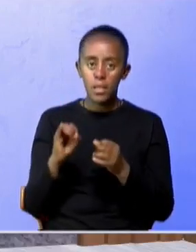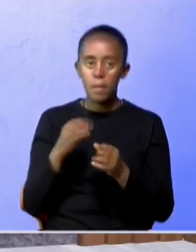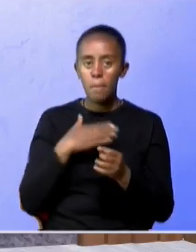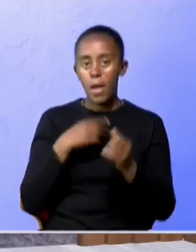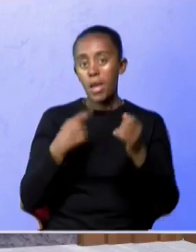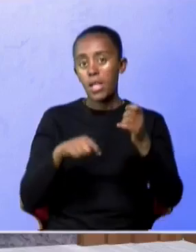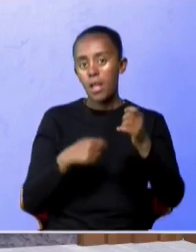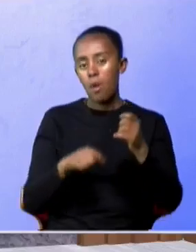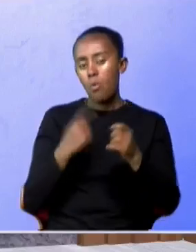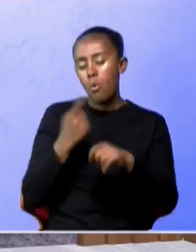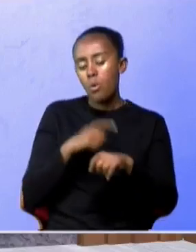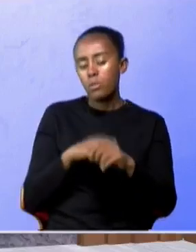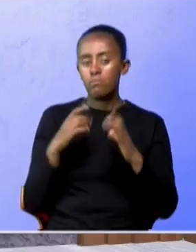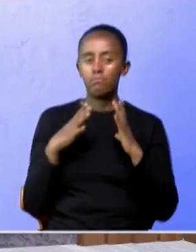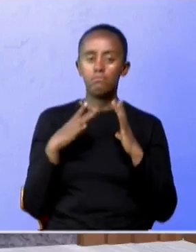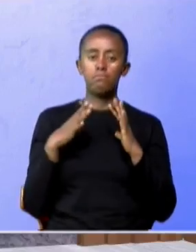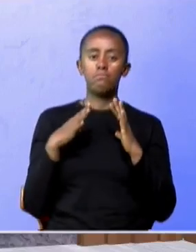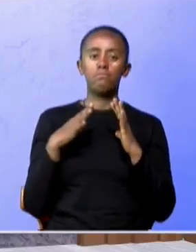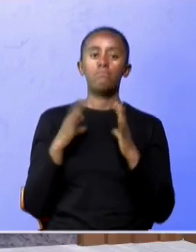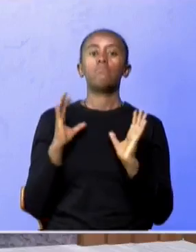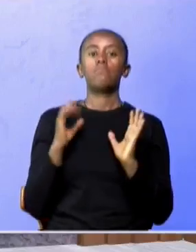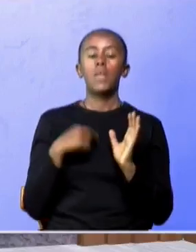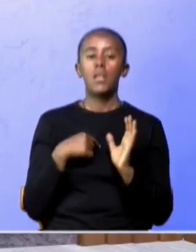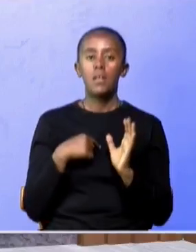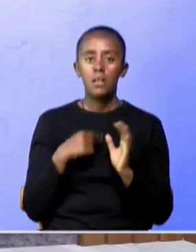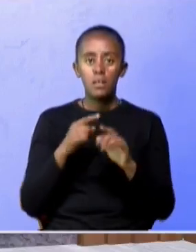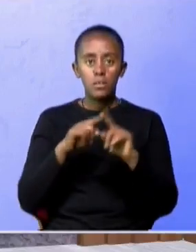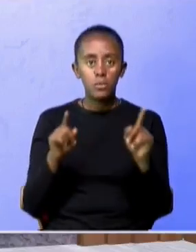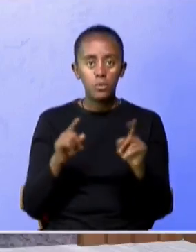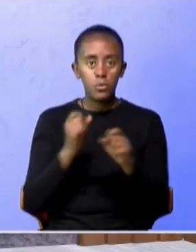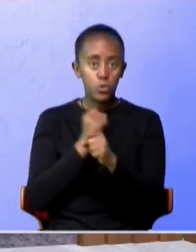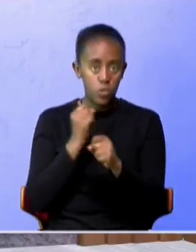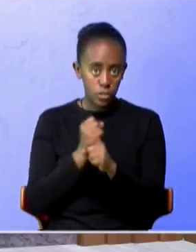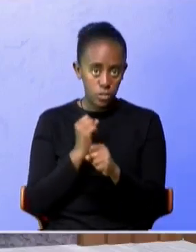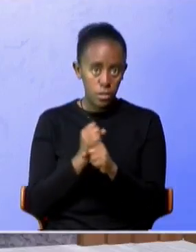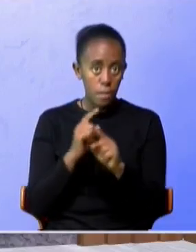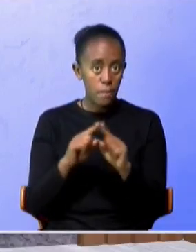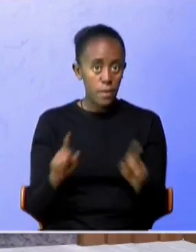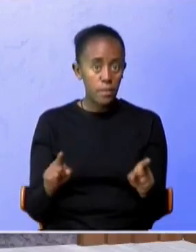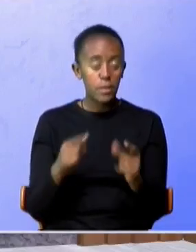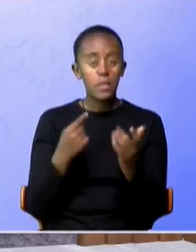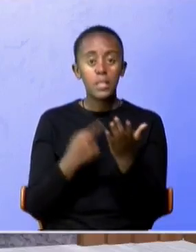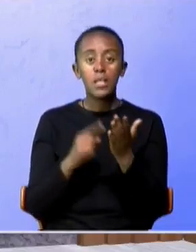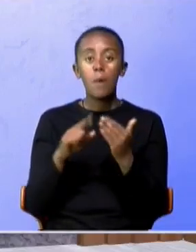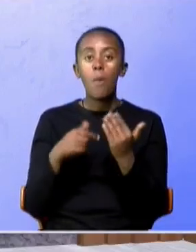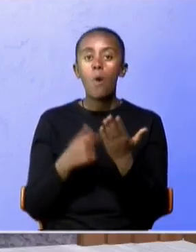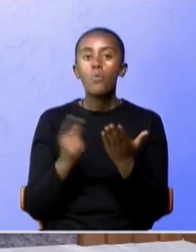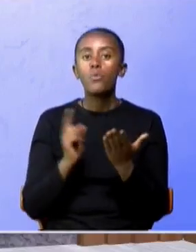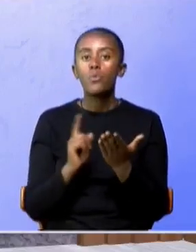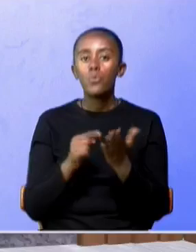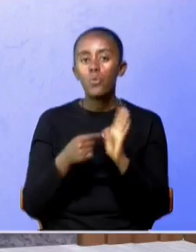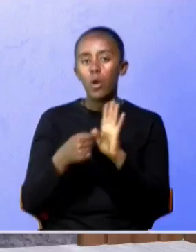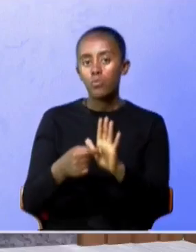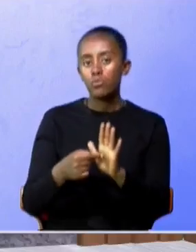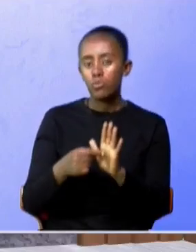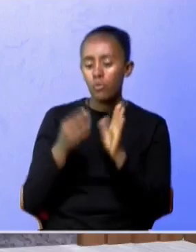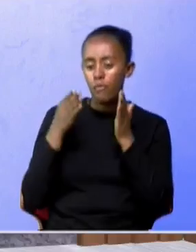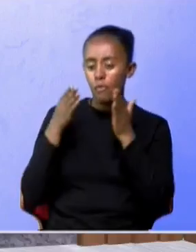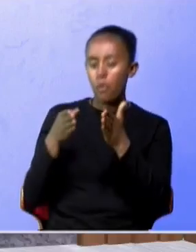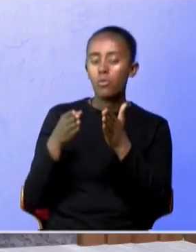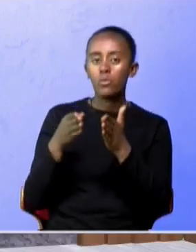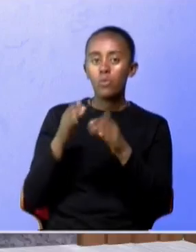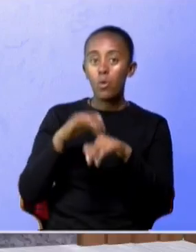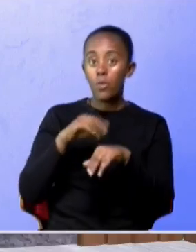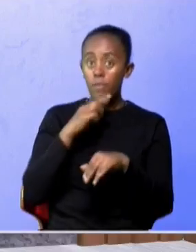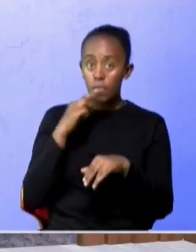guitar always relaxes me. It's not about the action, but it's about, we're not showing, our focus is not on